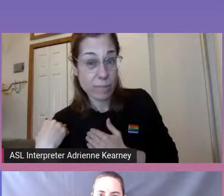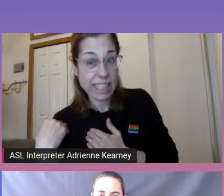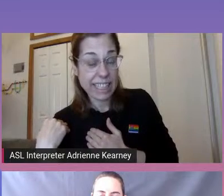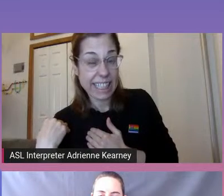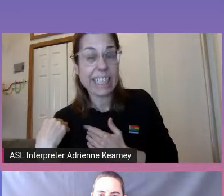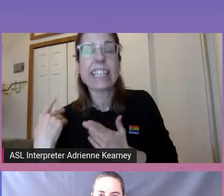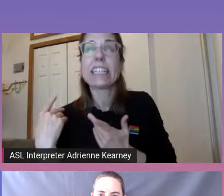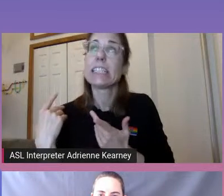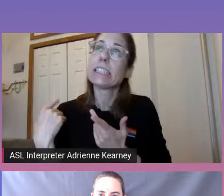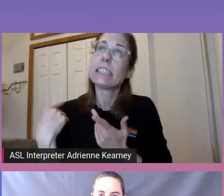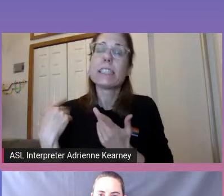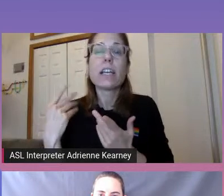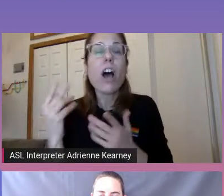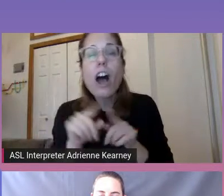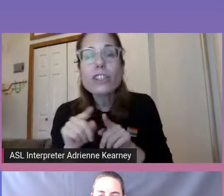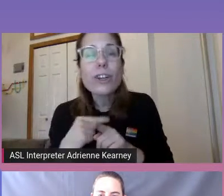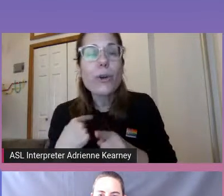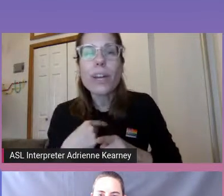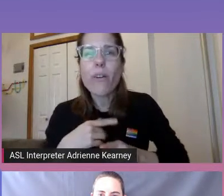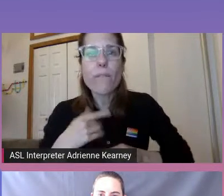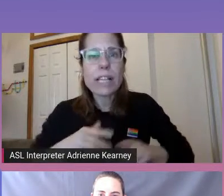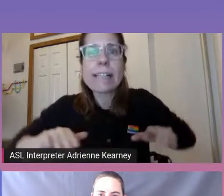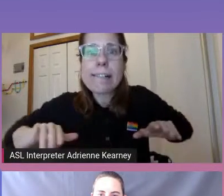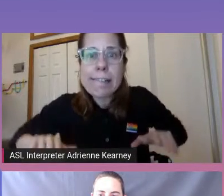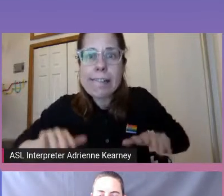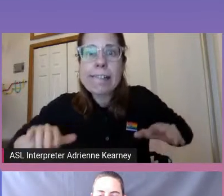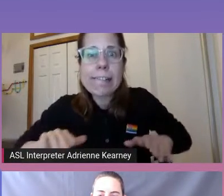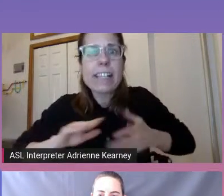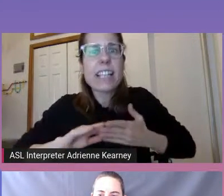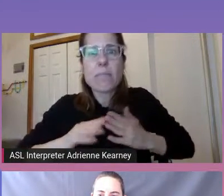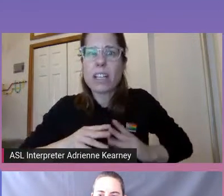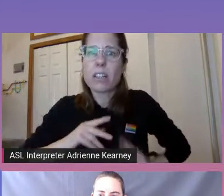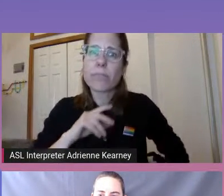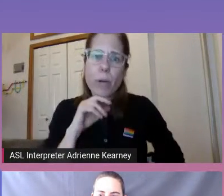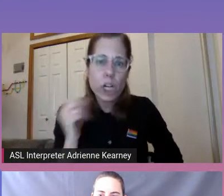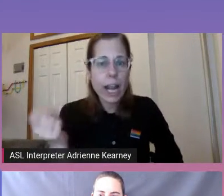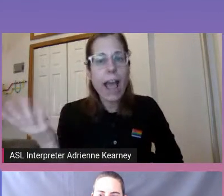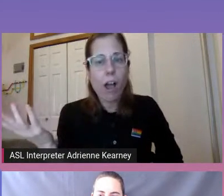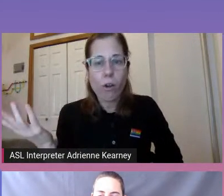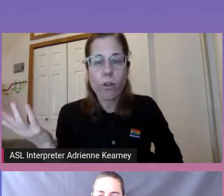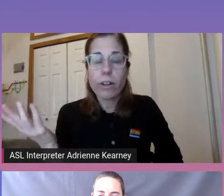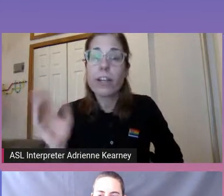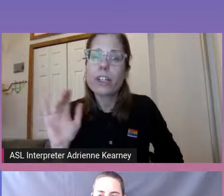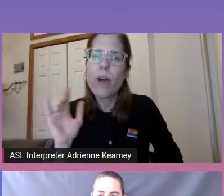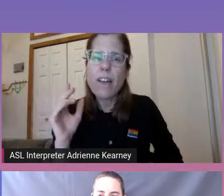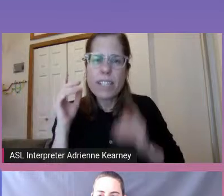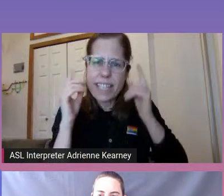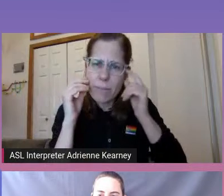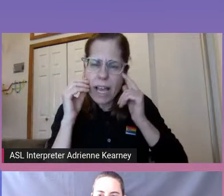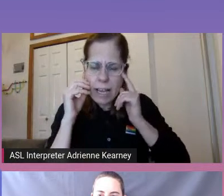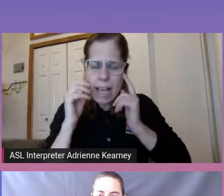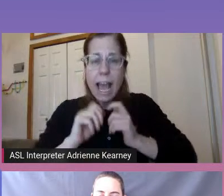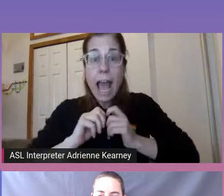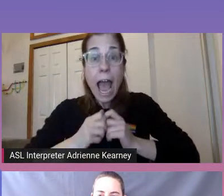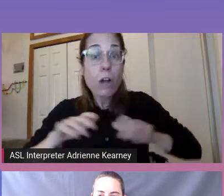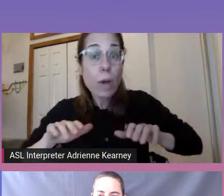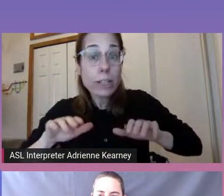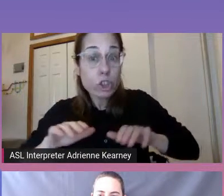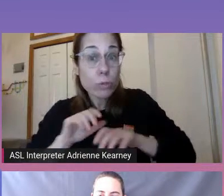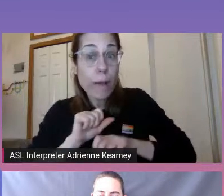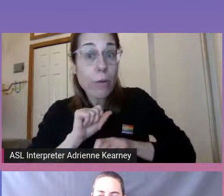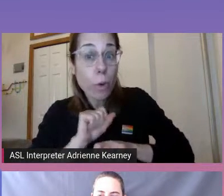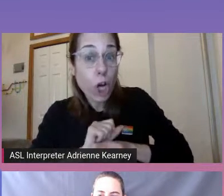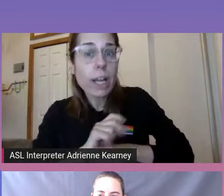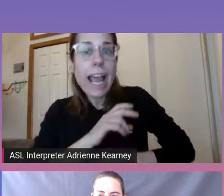out as well. You know, so there is kind of like that line between like, how do you do your work and you're still caring for yourself, you know,